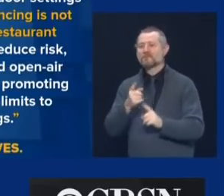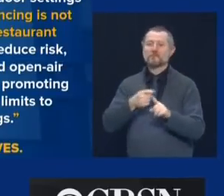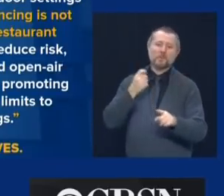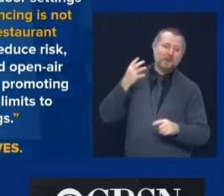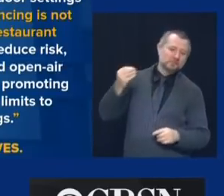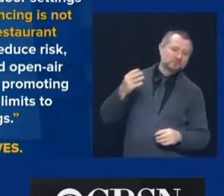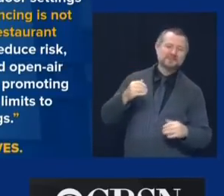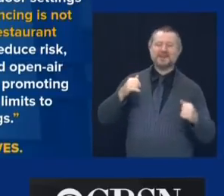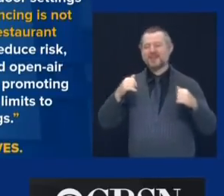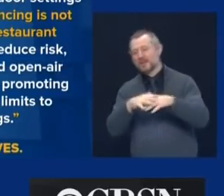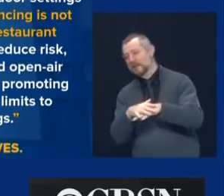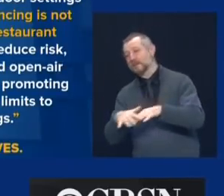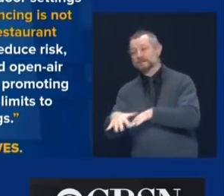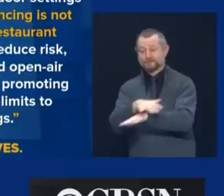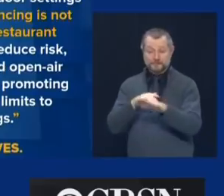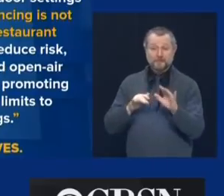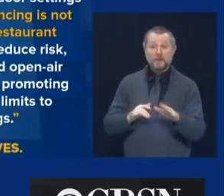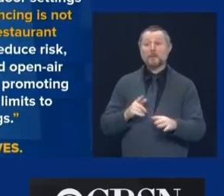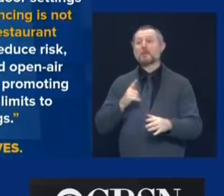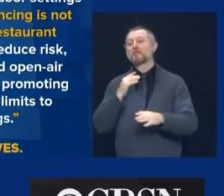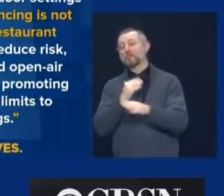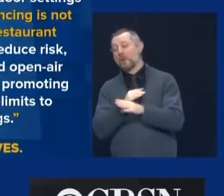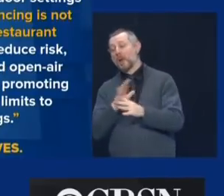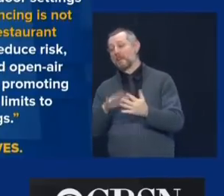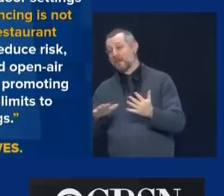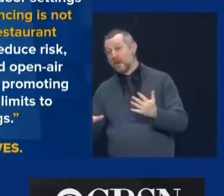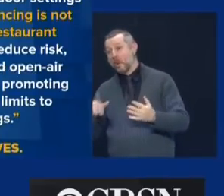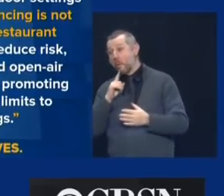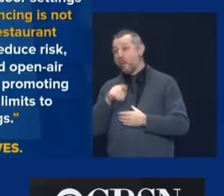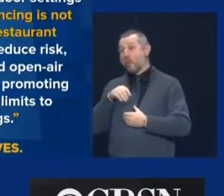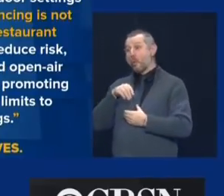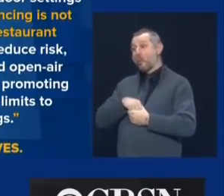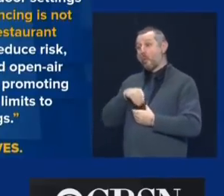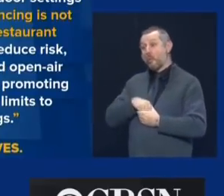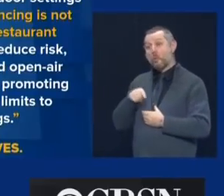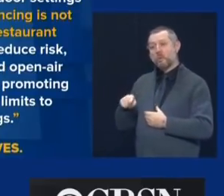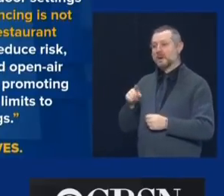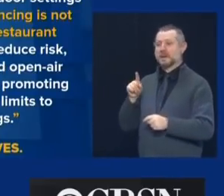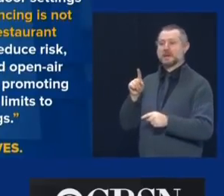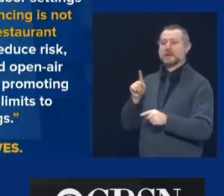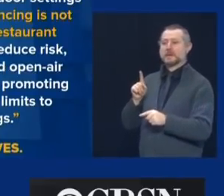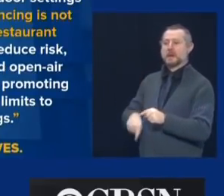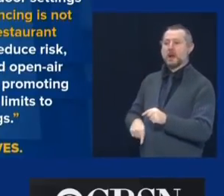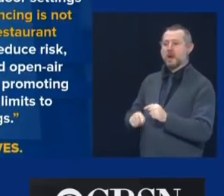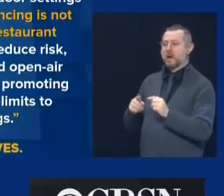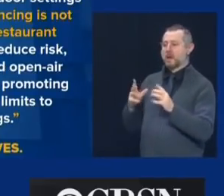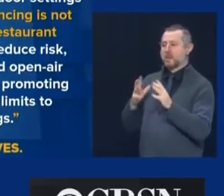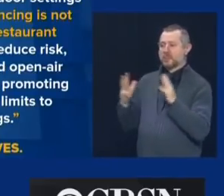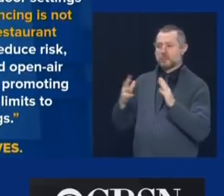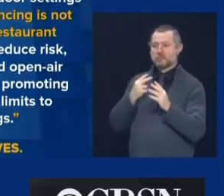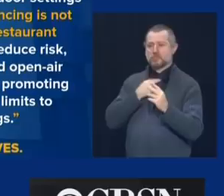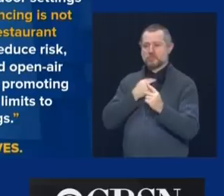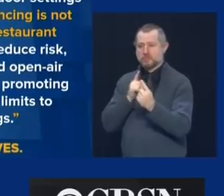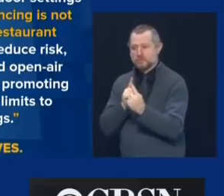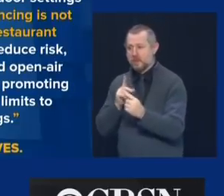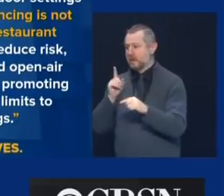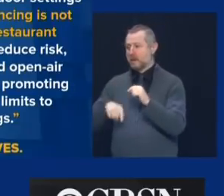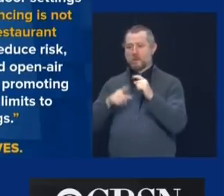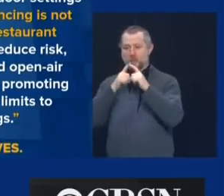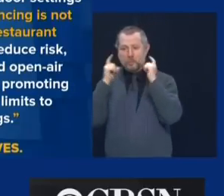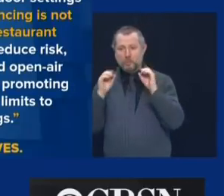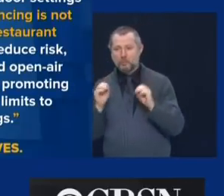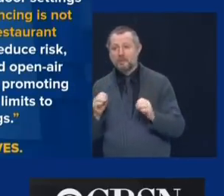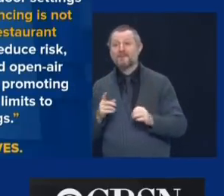settings pose a preventable risk. Indoor venues where distancing is not maintained, consistent of masks is not possible,